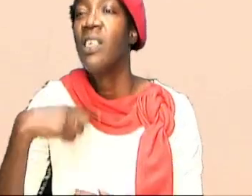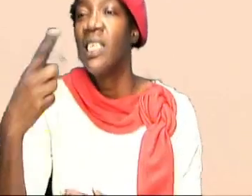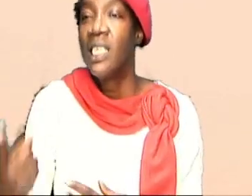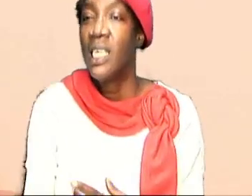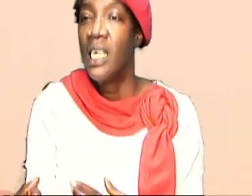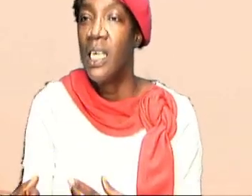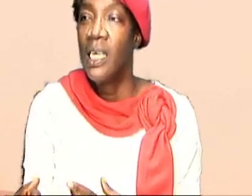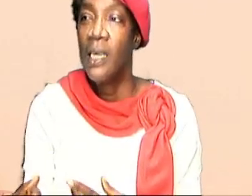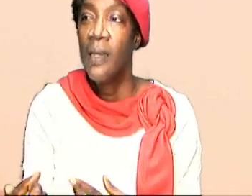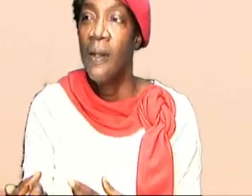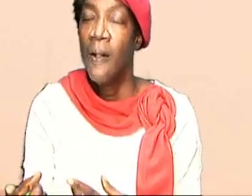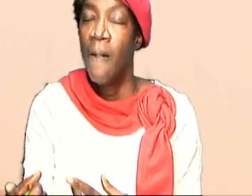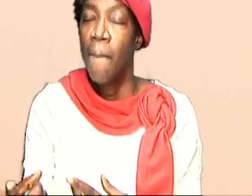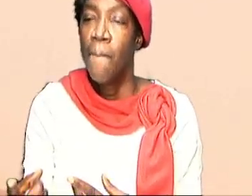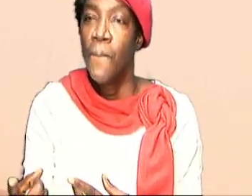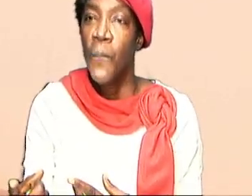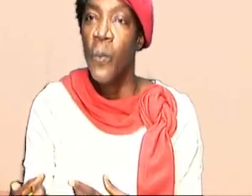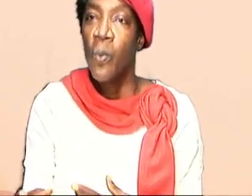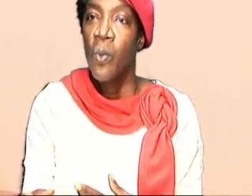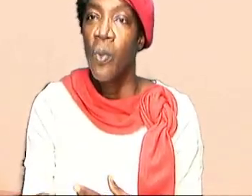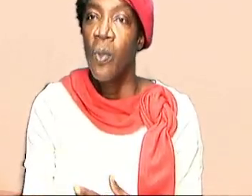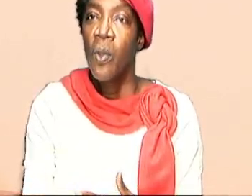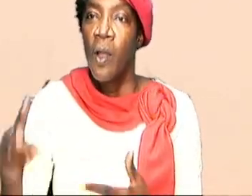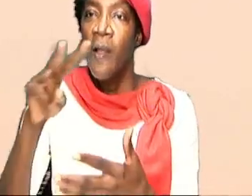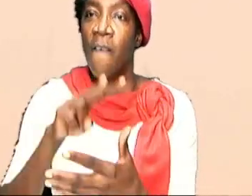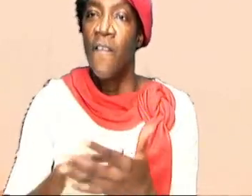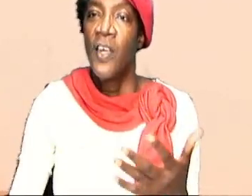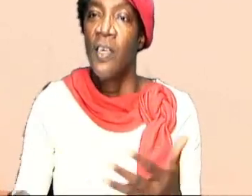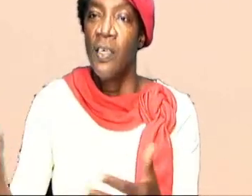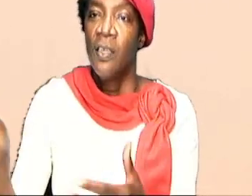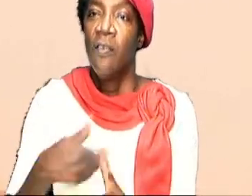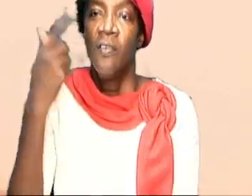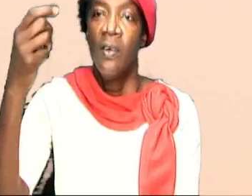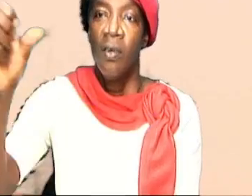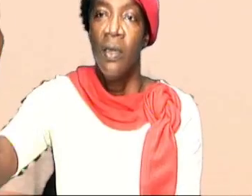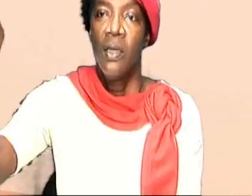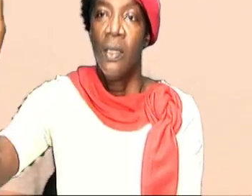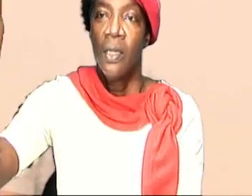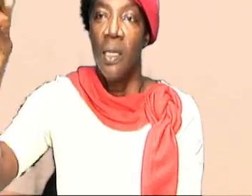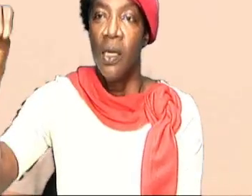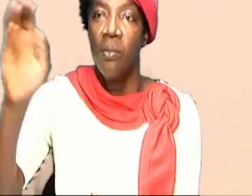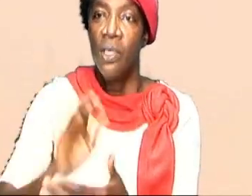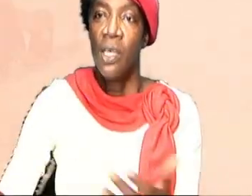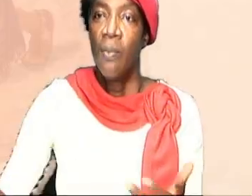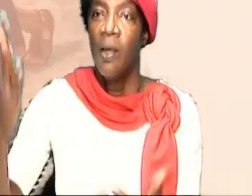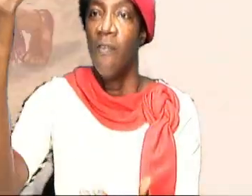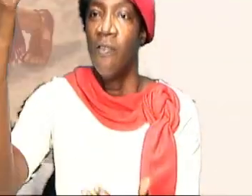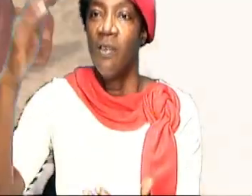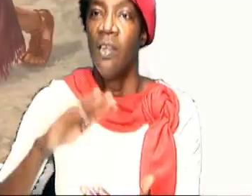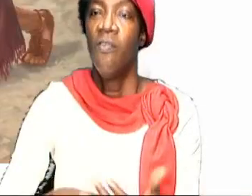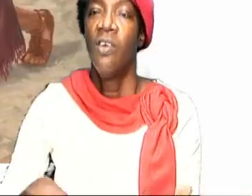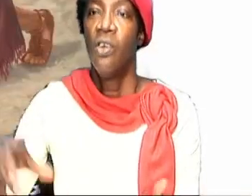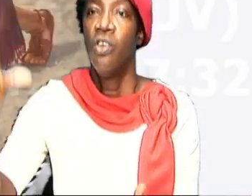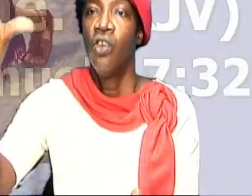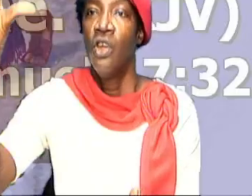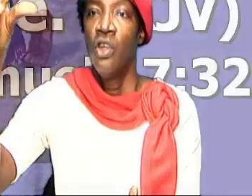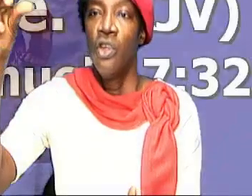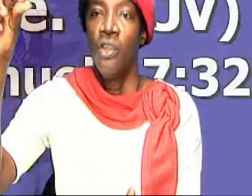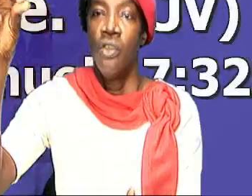Amen? So let us look at the key verse, 1 Samuel chapter 15, verse 26.